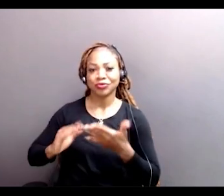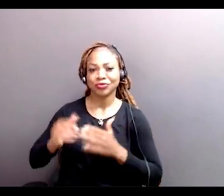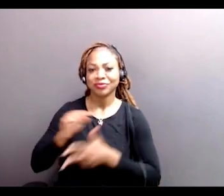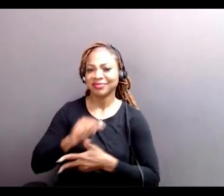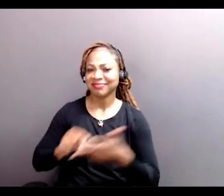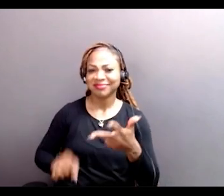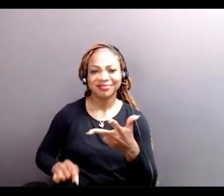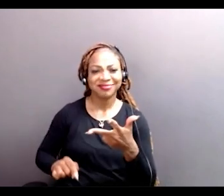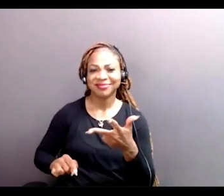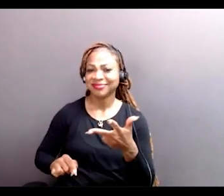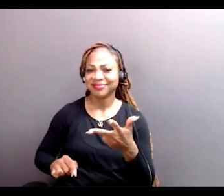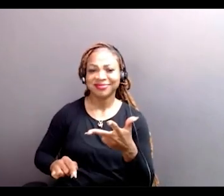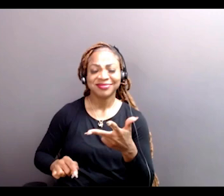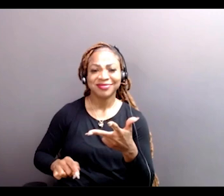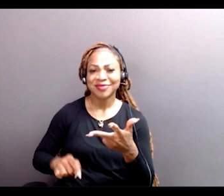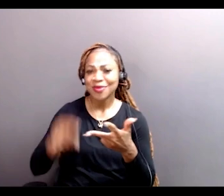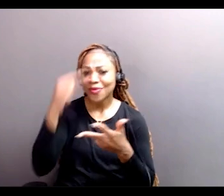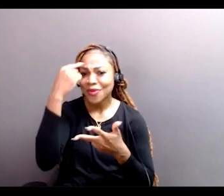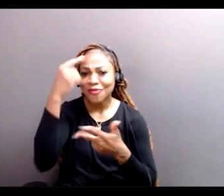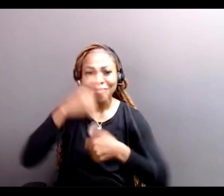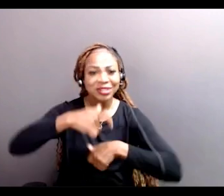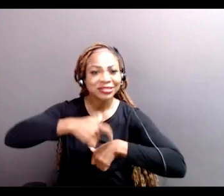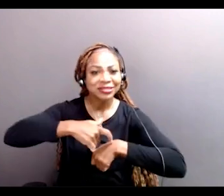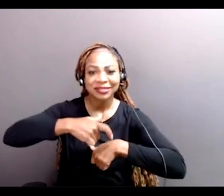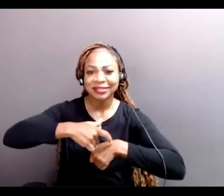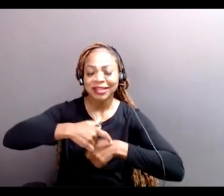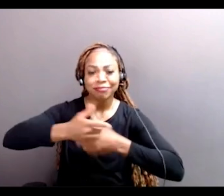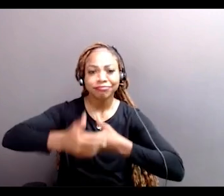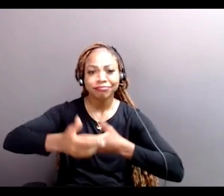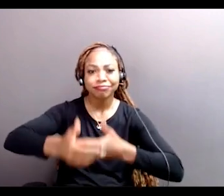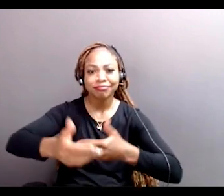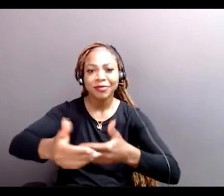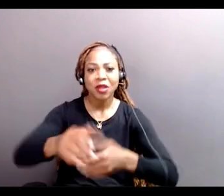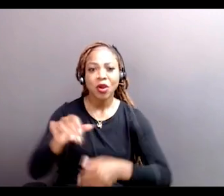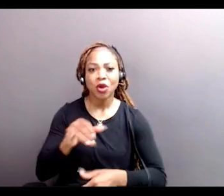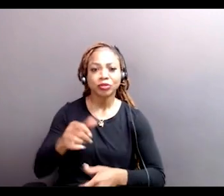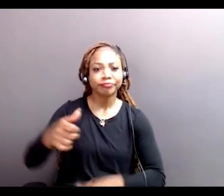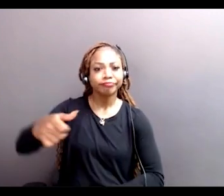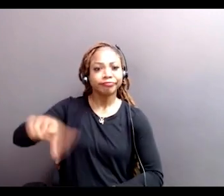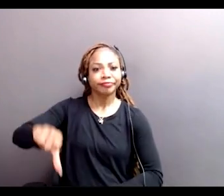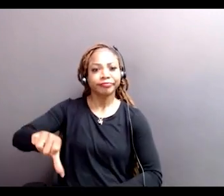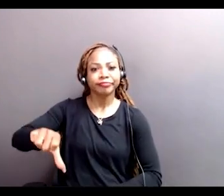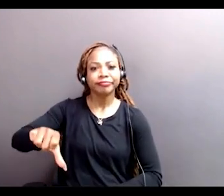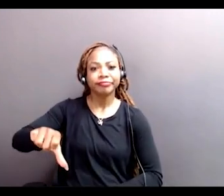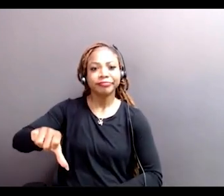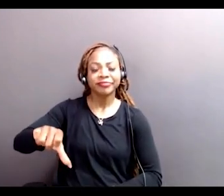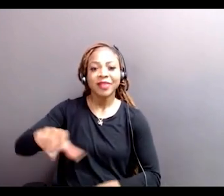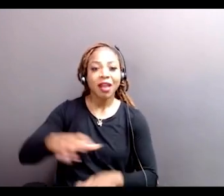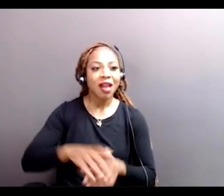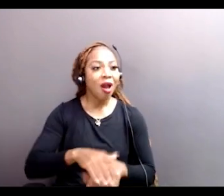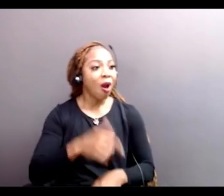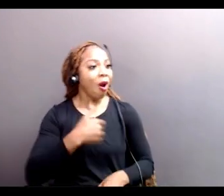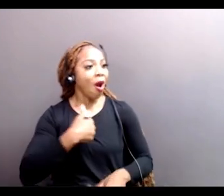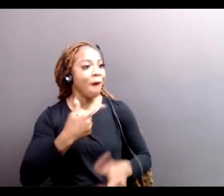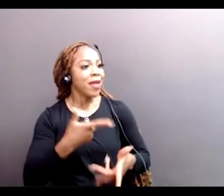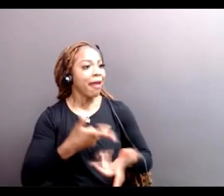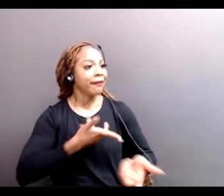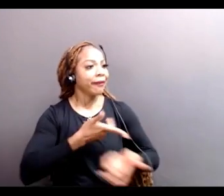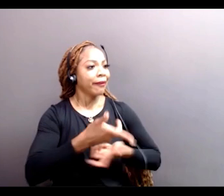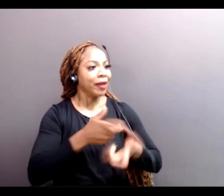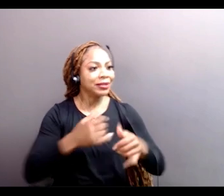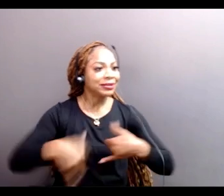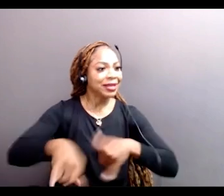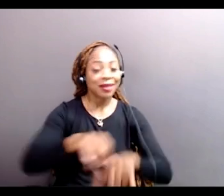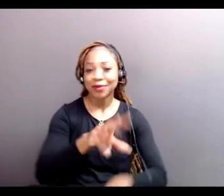know, unnecessary timelines, stringent timelines. And of course, denial, right? We see this, well, I treat everybody the same.